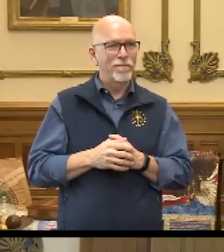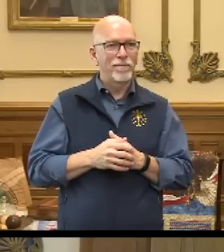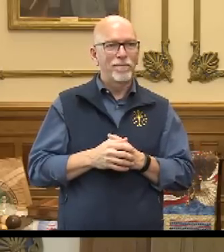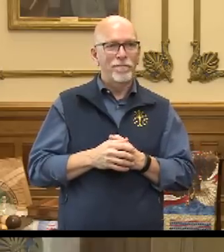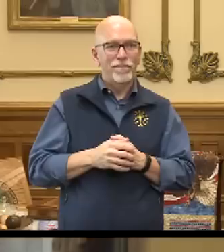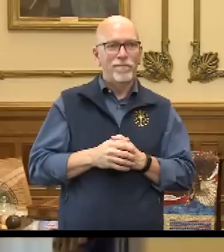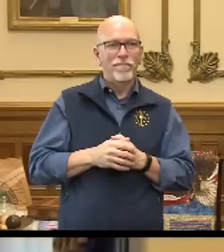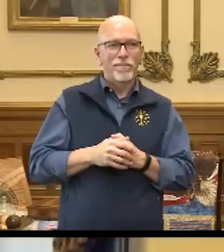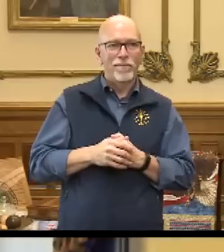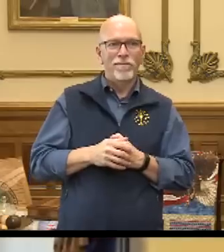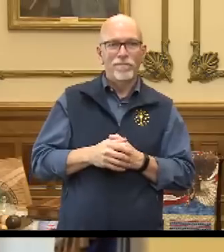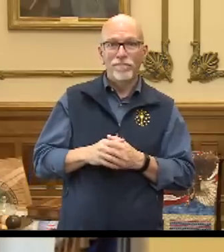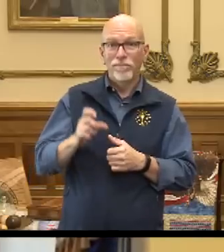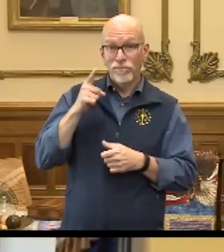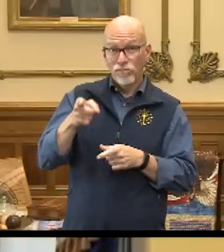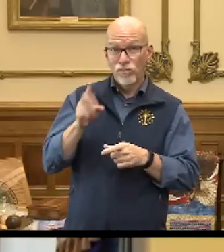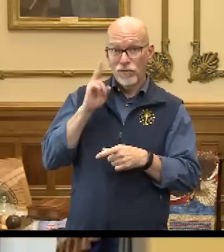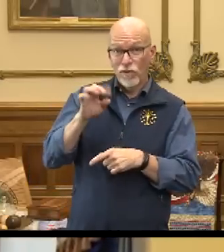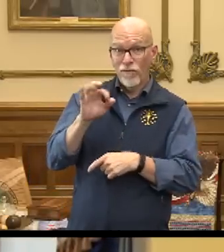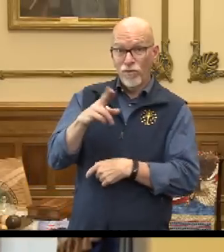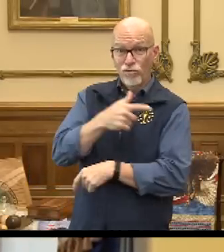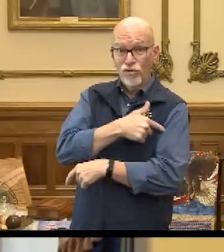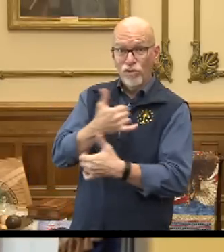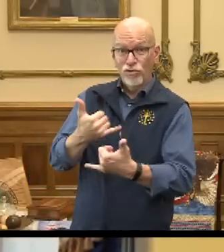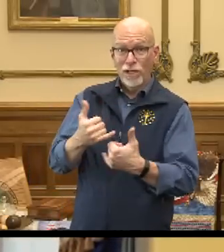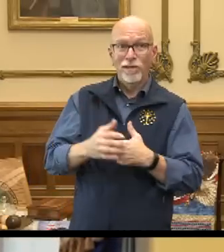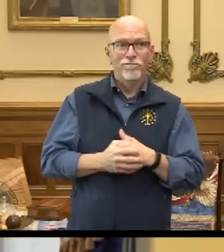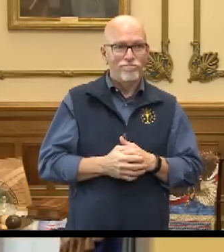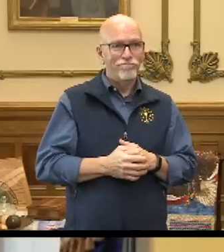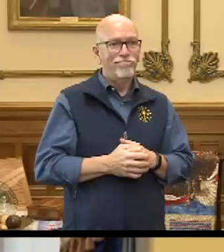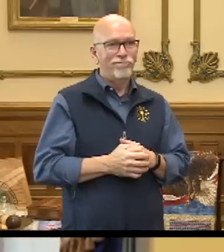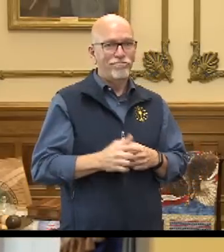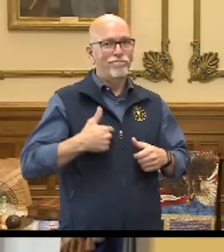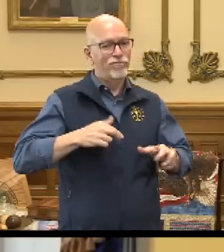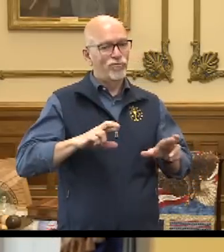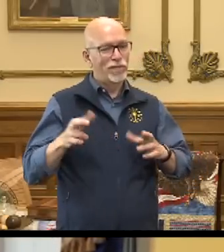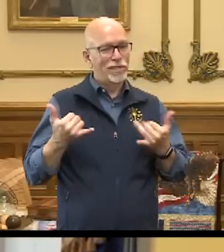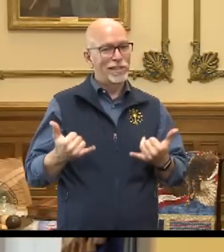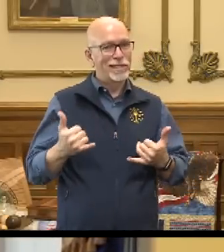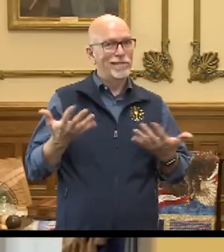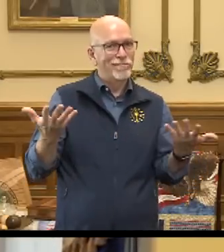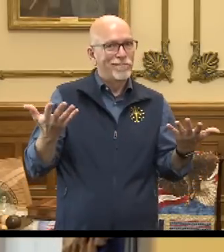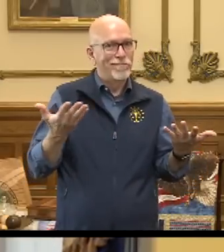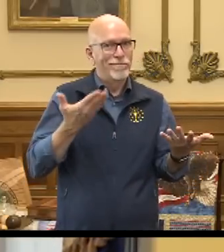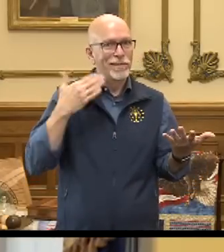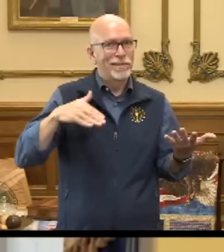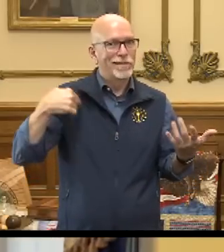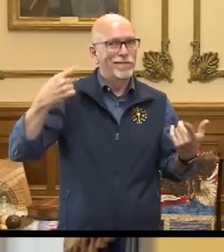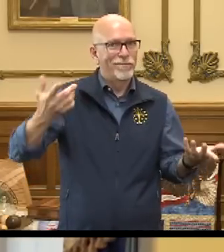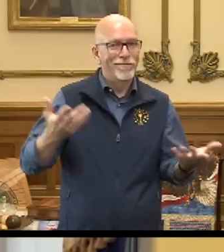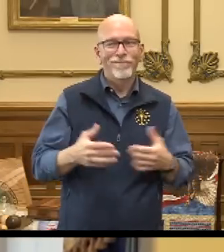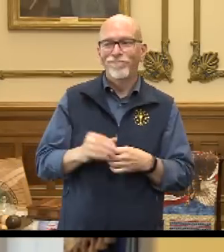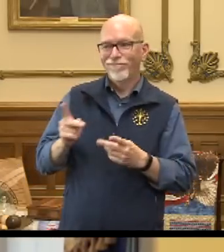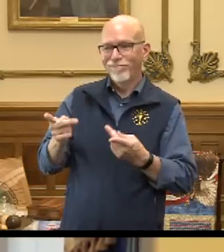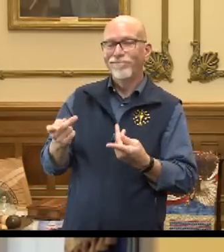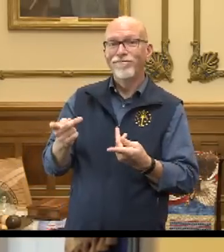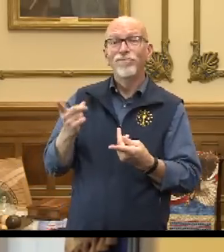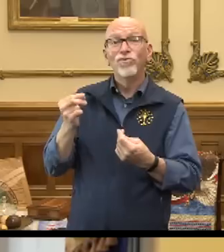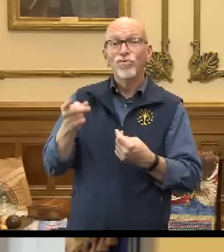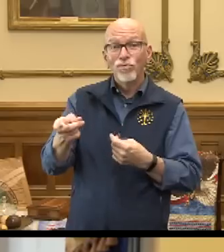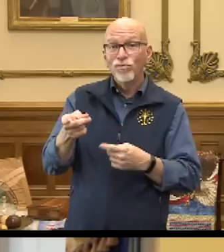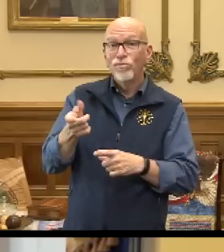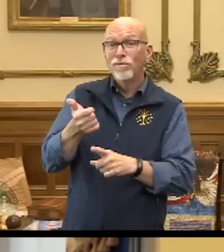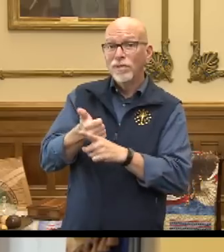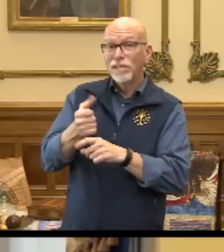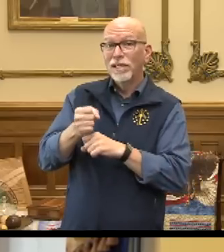So, Governor, you ready to get your flu shot today? More ready than ever. Excellent. Well, it's one of the best things you can do to prevent yourself from